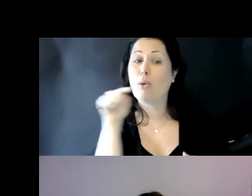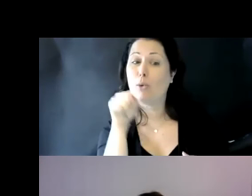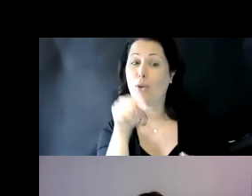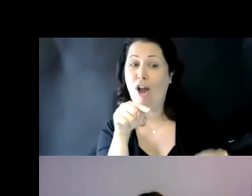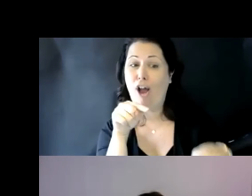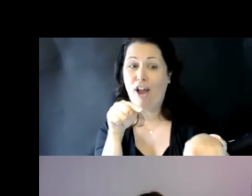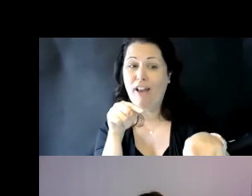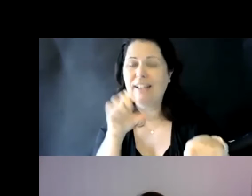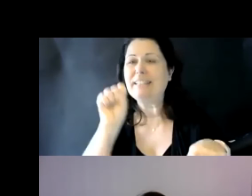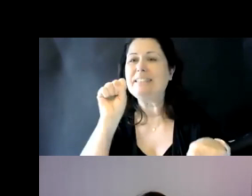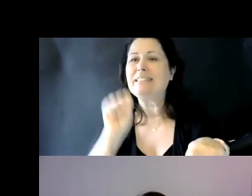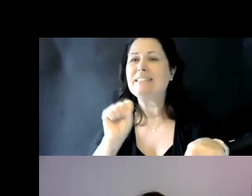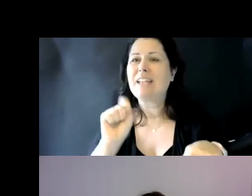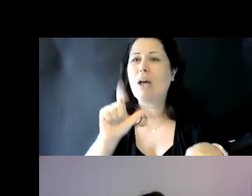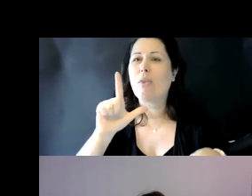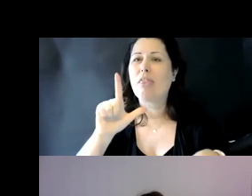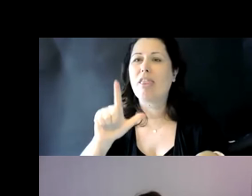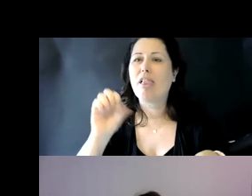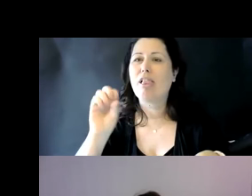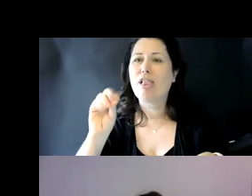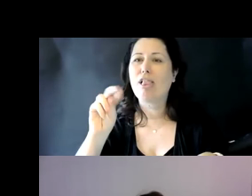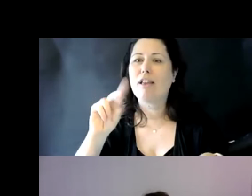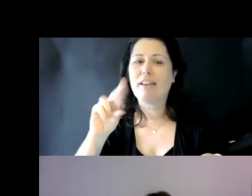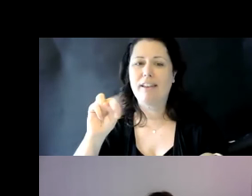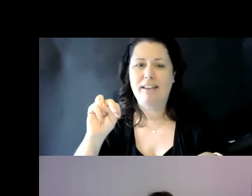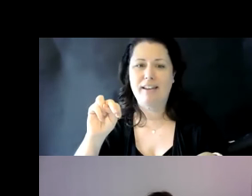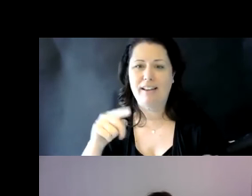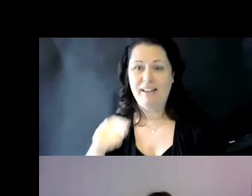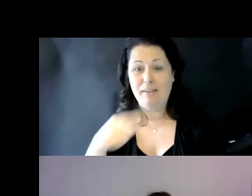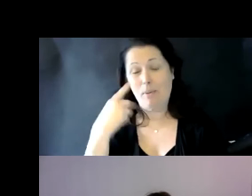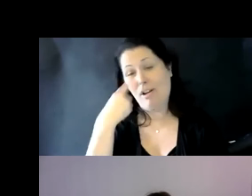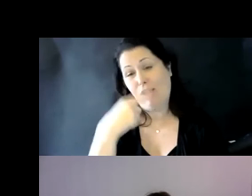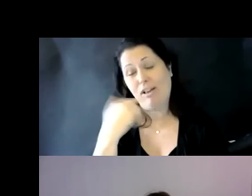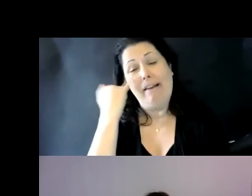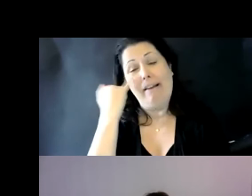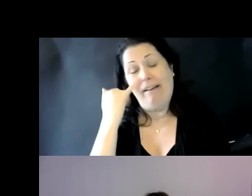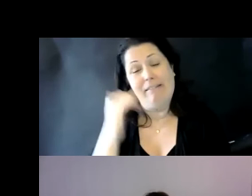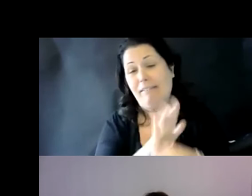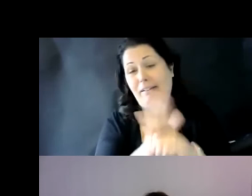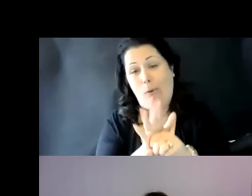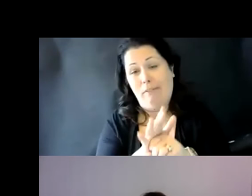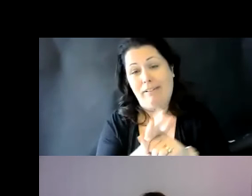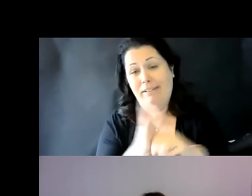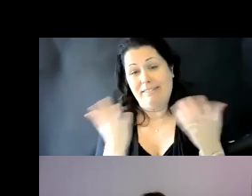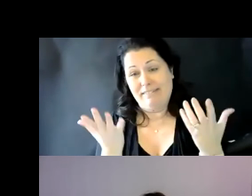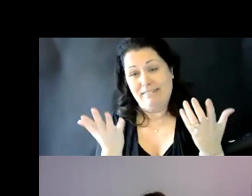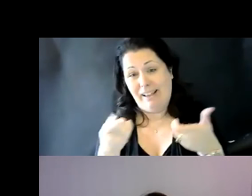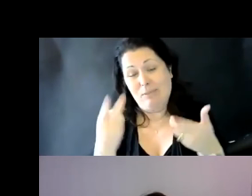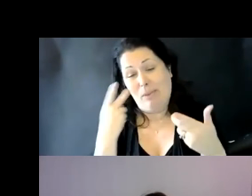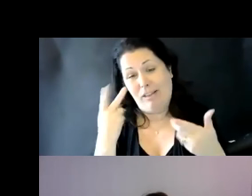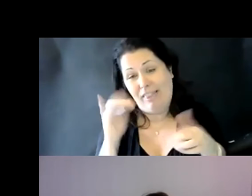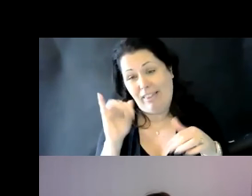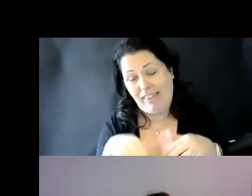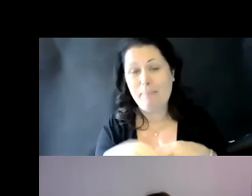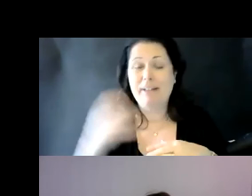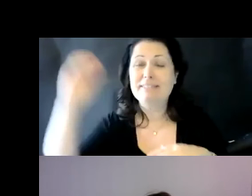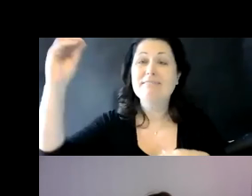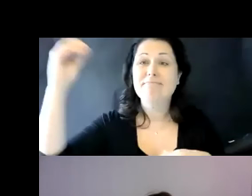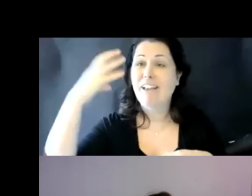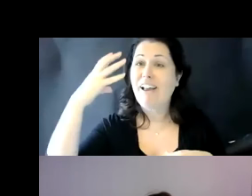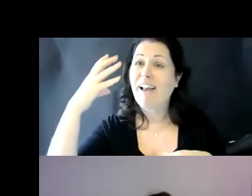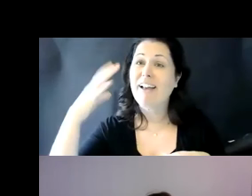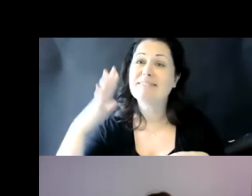South London, and this is what it probably would look like if we weren't in a lockdown, but the sun is shining outside, and